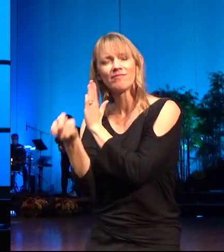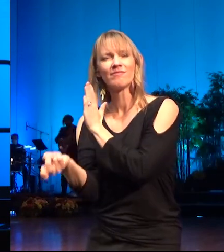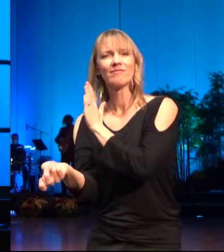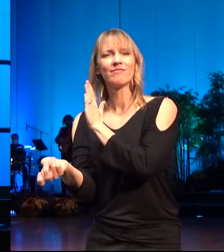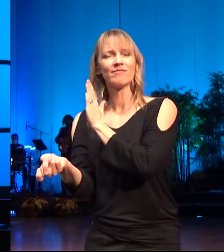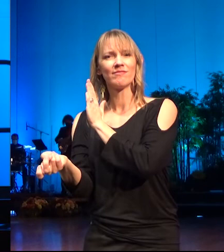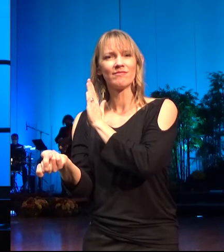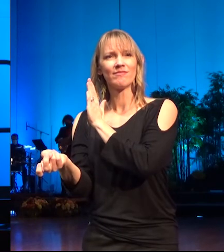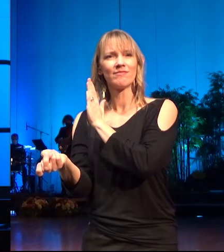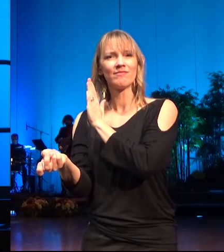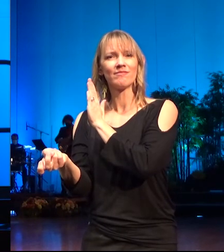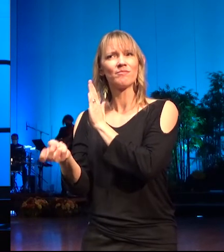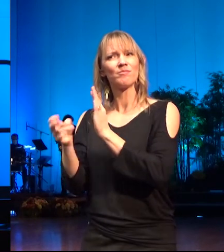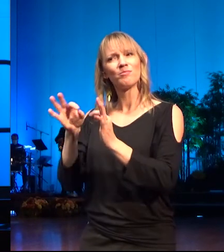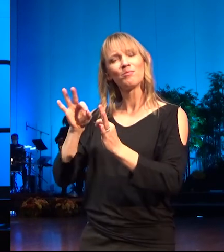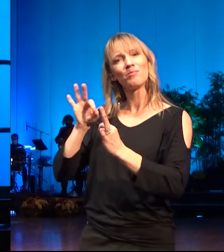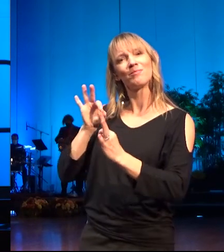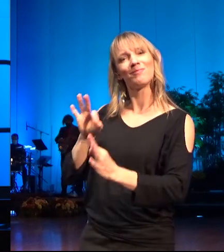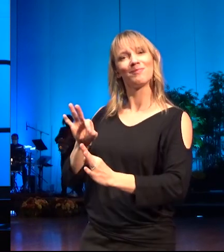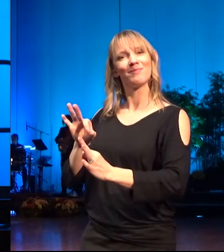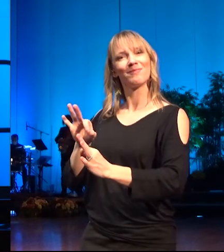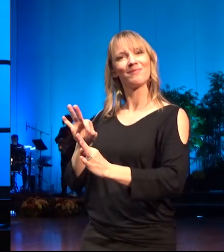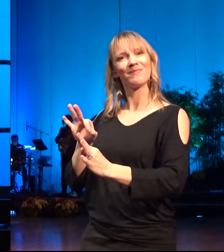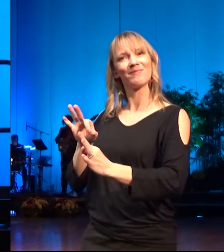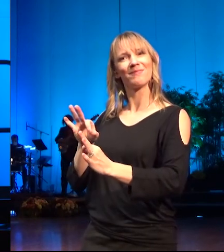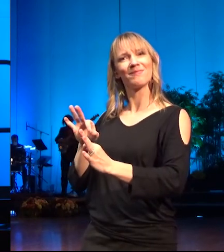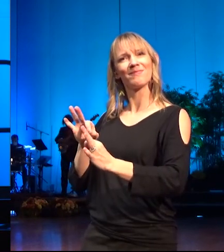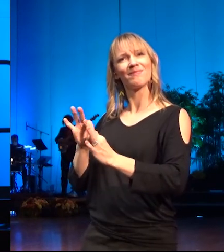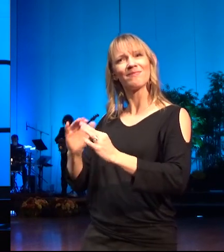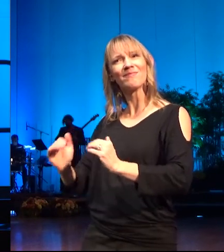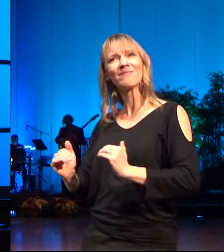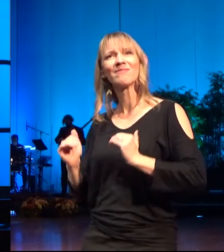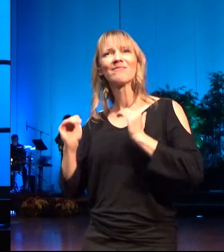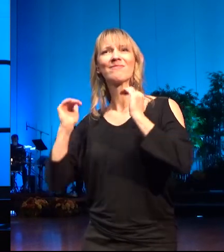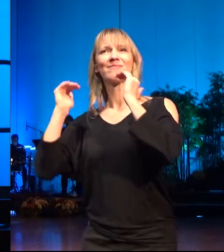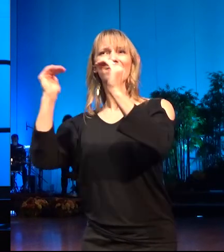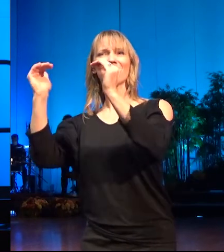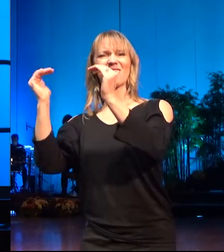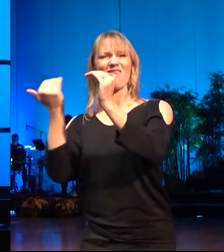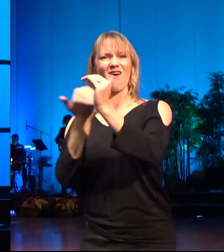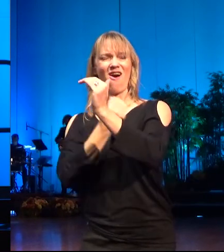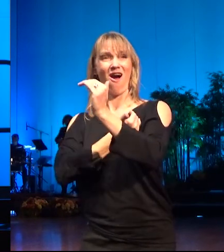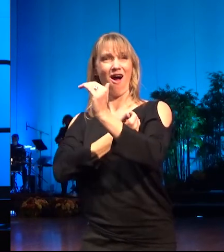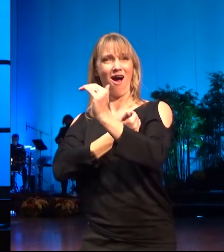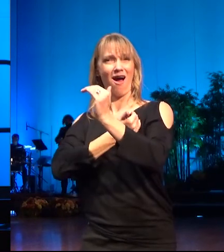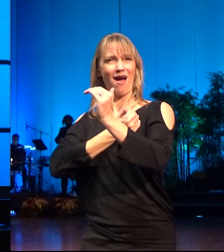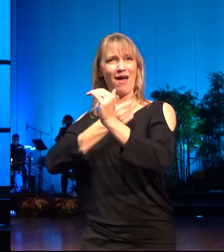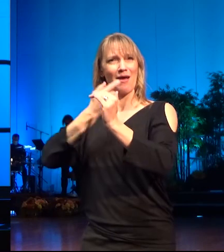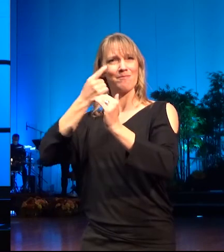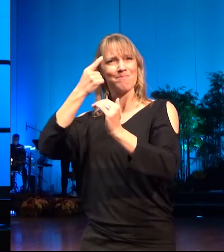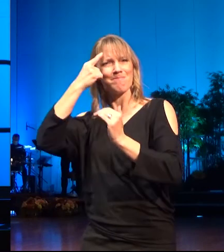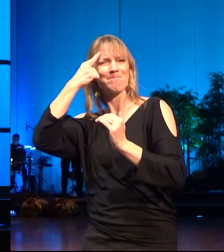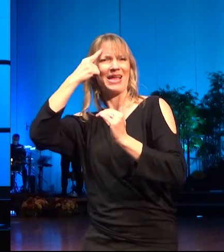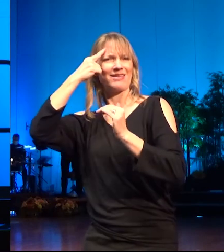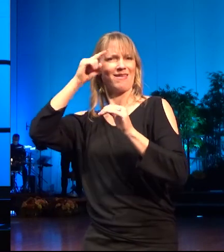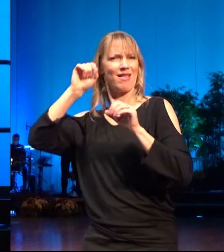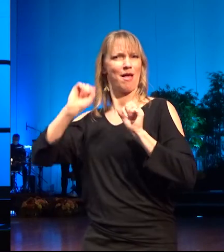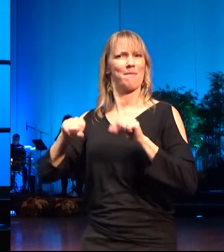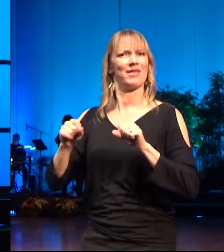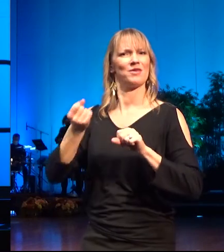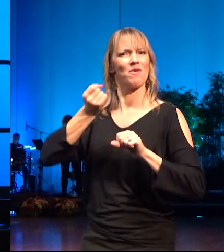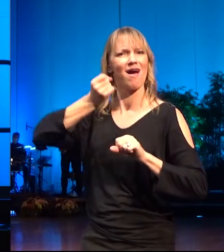We enter into that space of perfection which transcends our intellectual understanding,